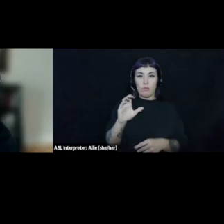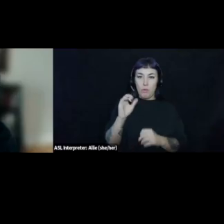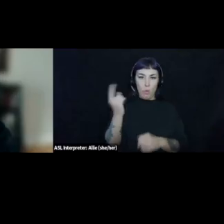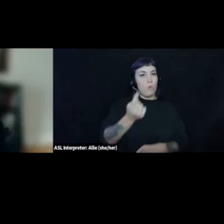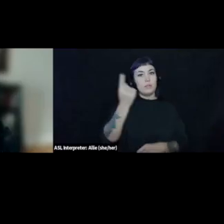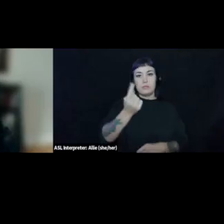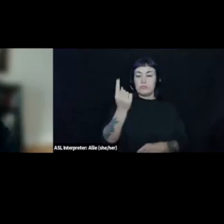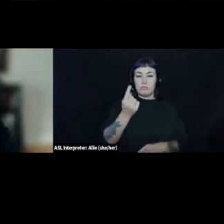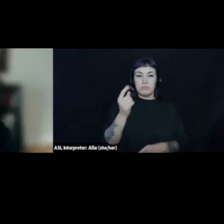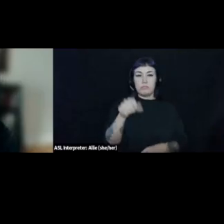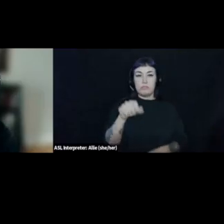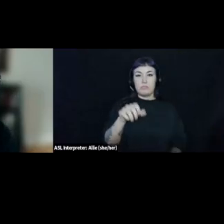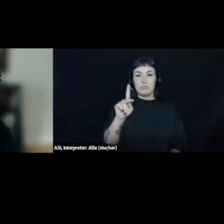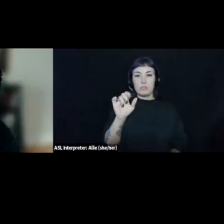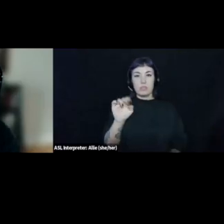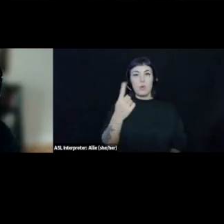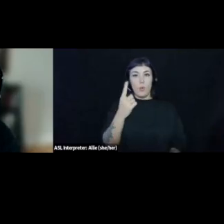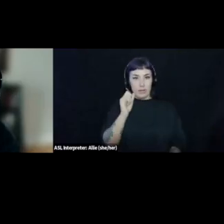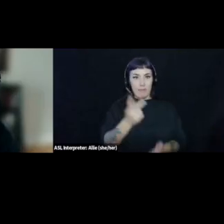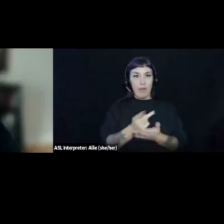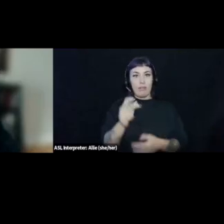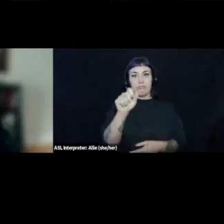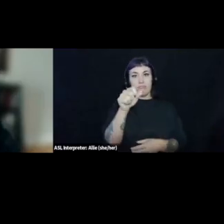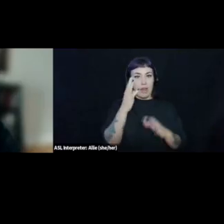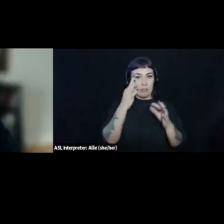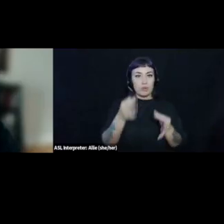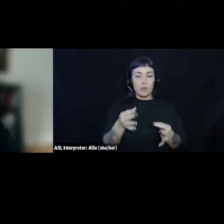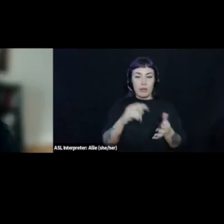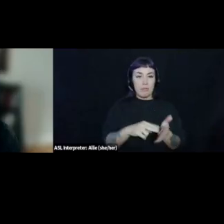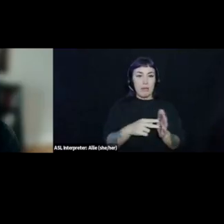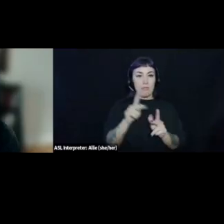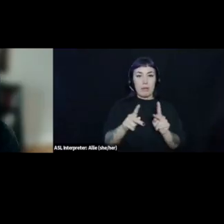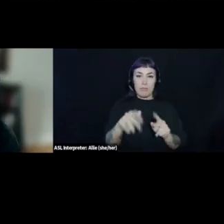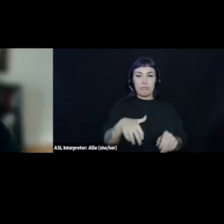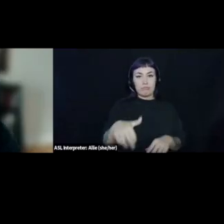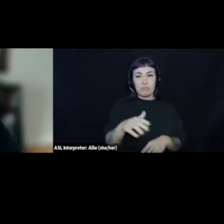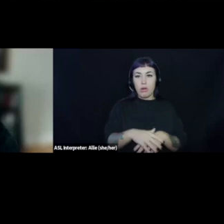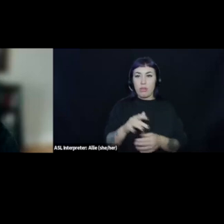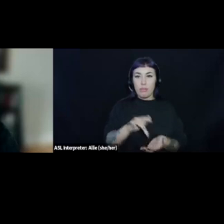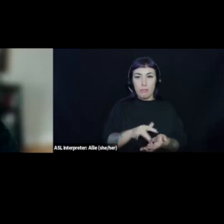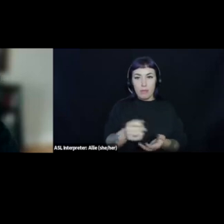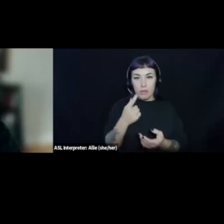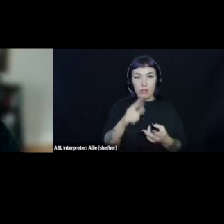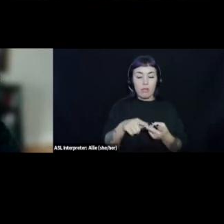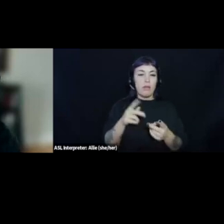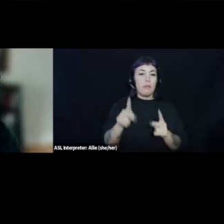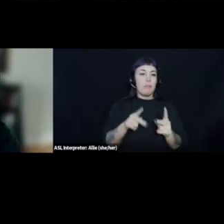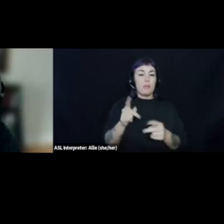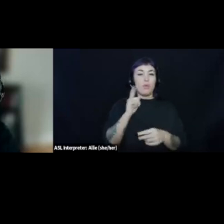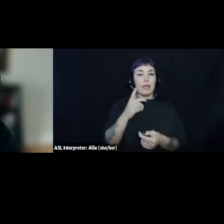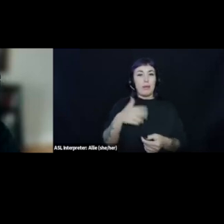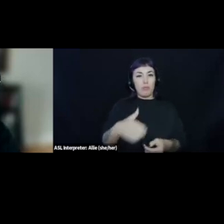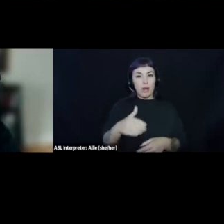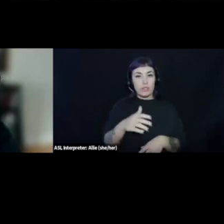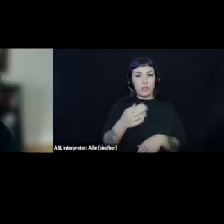times. Yes, because one can fail. Absolutely. I mean, people get pregnant on the pill, people get pregnant using condoms.